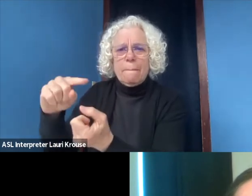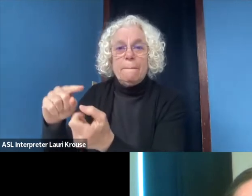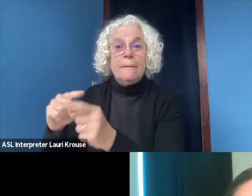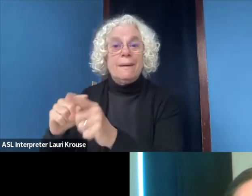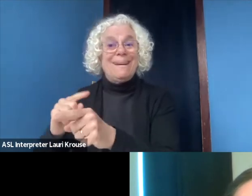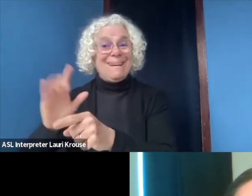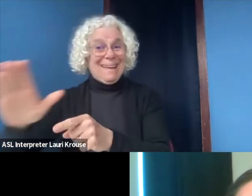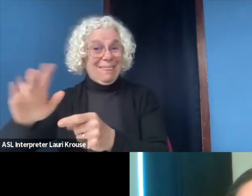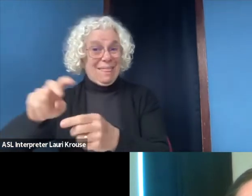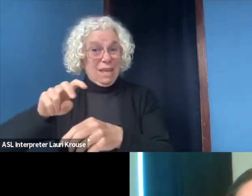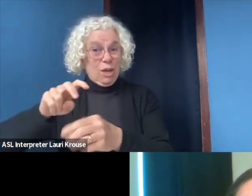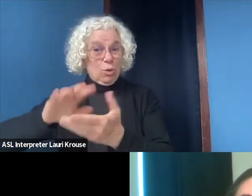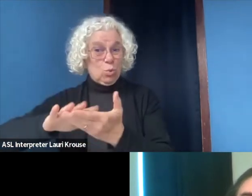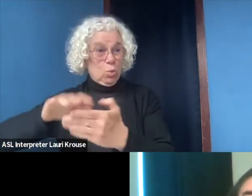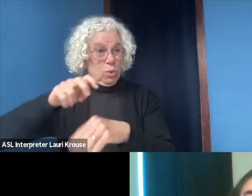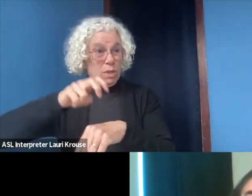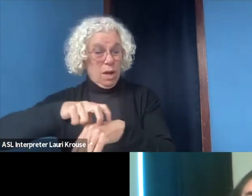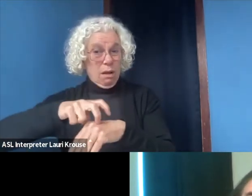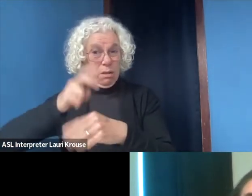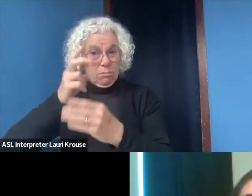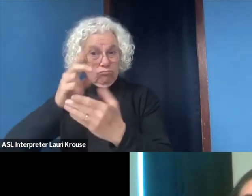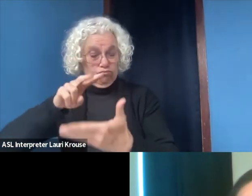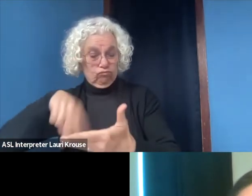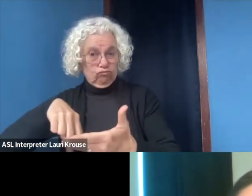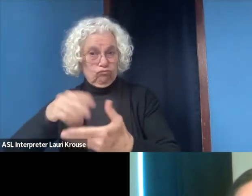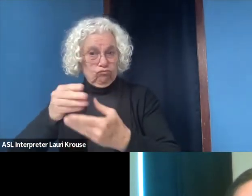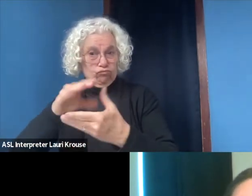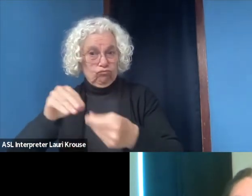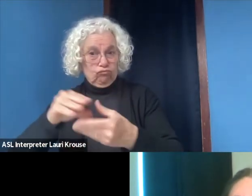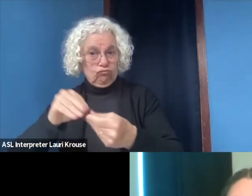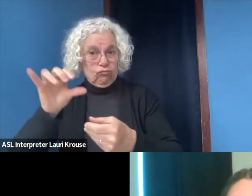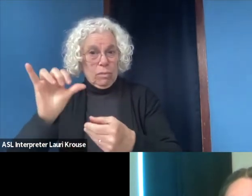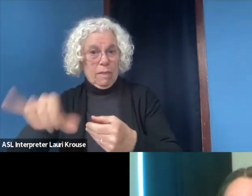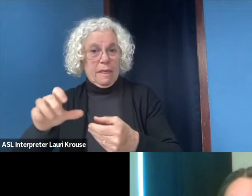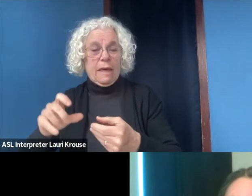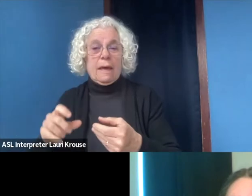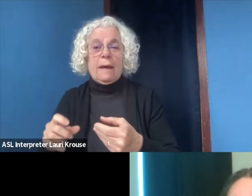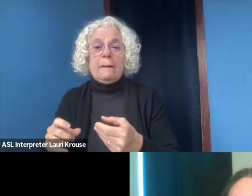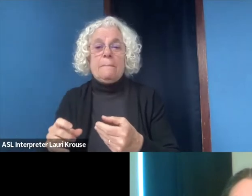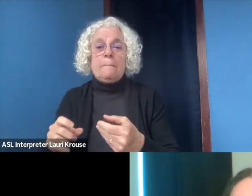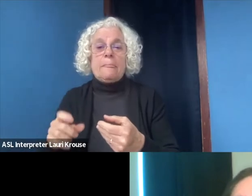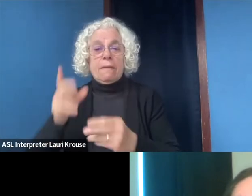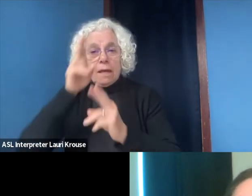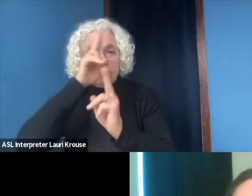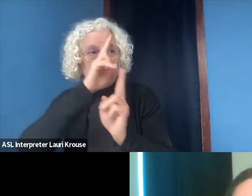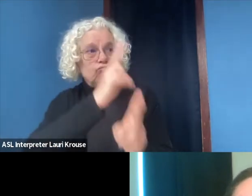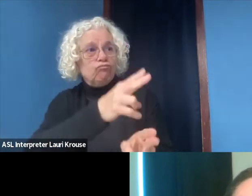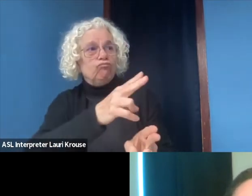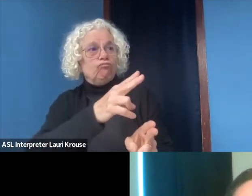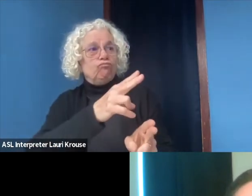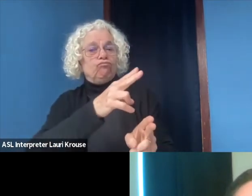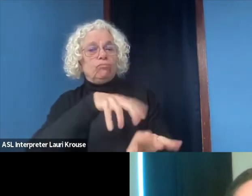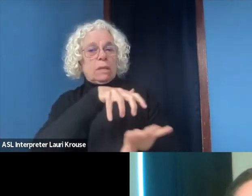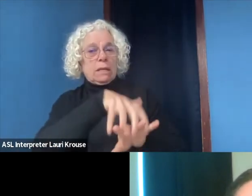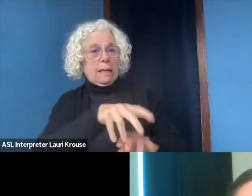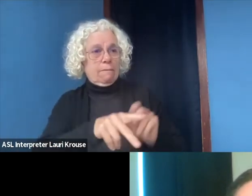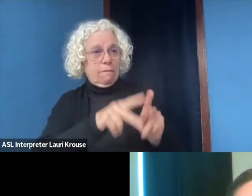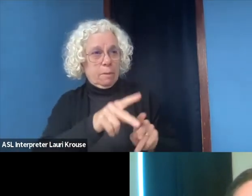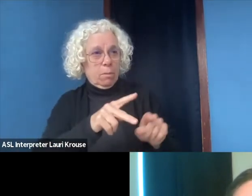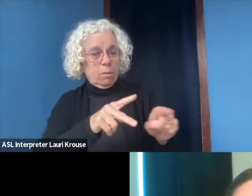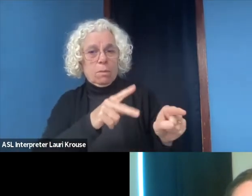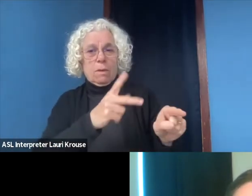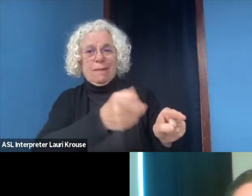this has happened. And they have statues to the Choctaw in Ireland as a result of